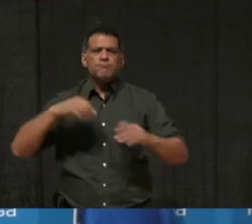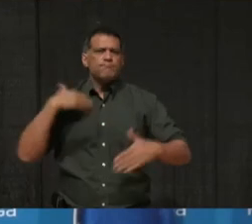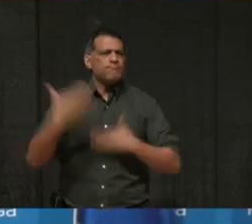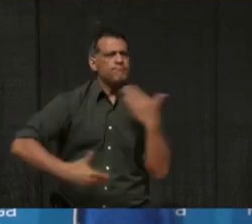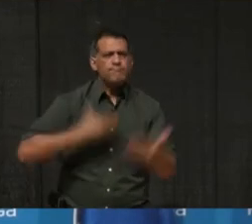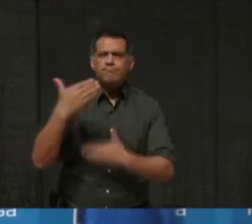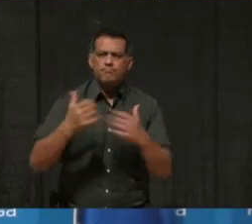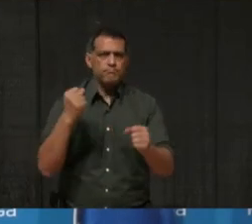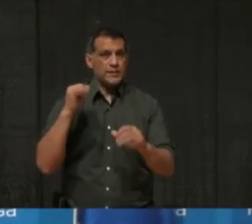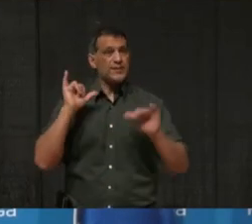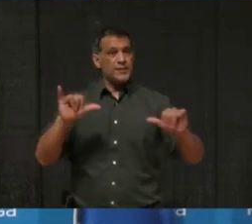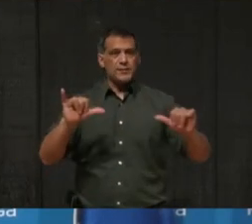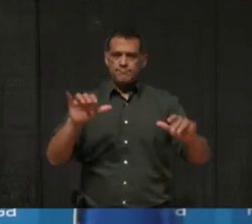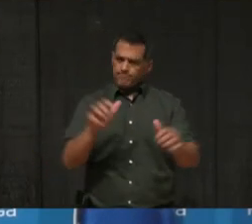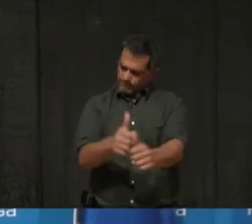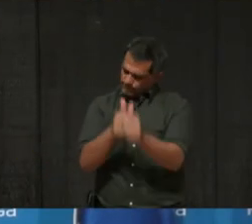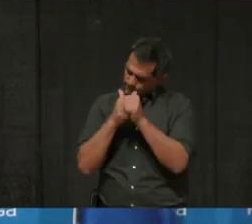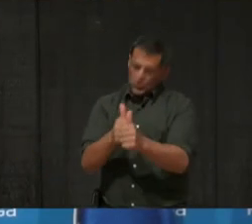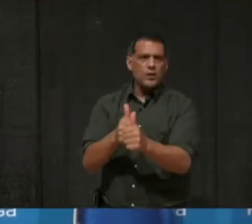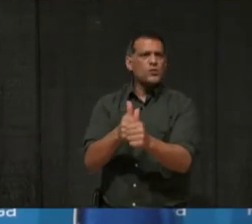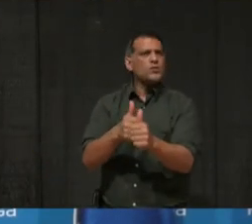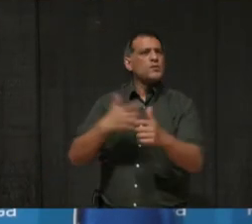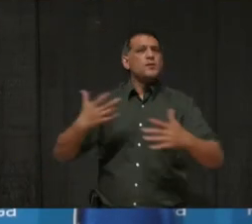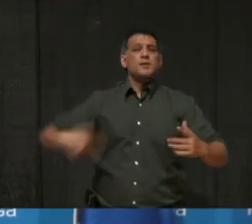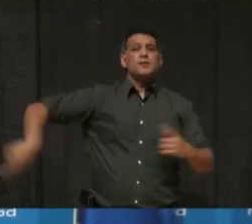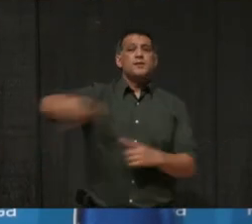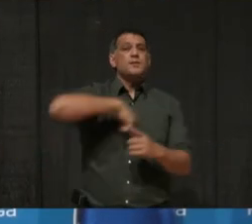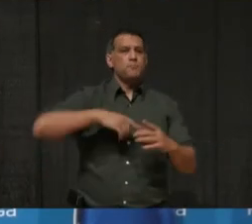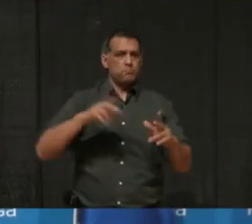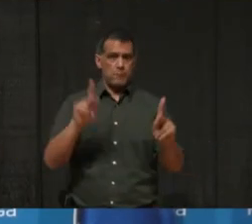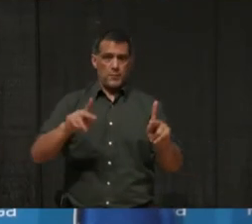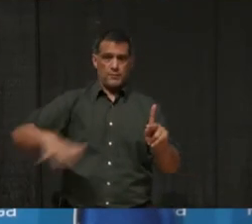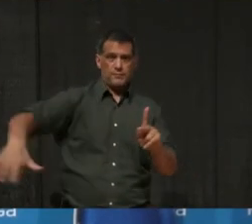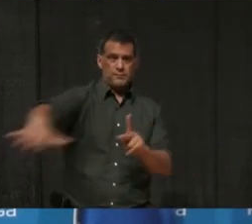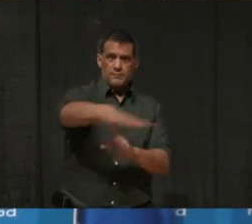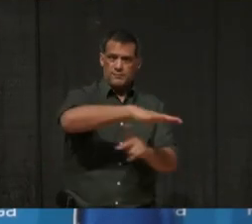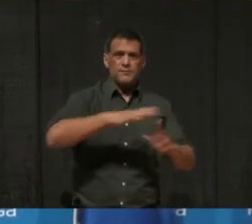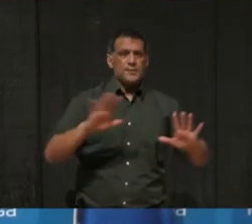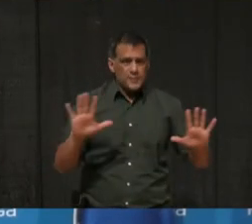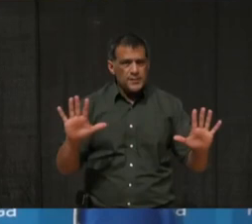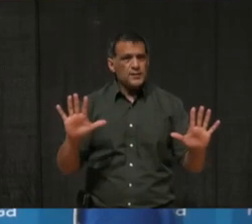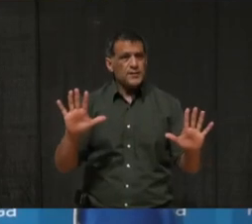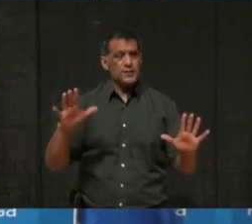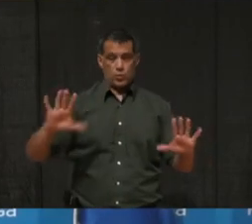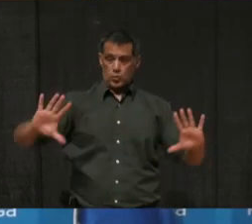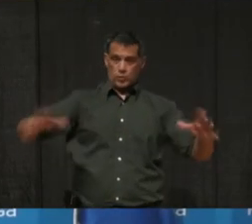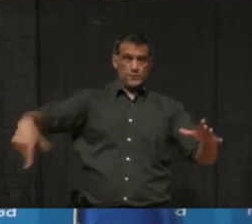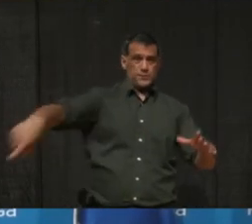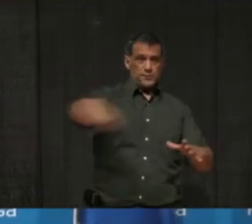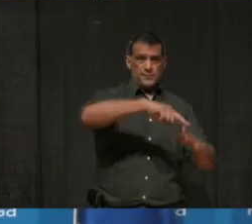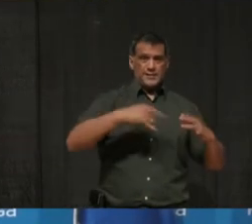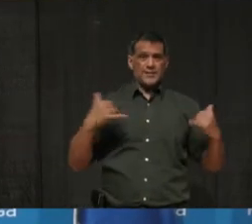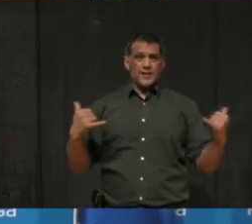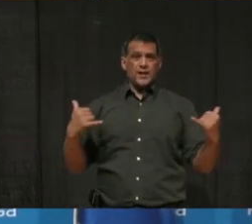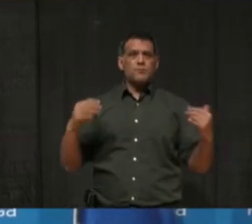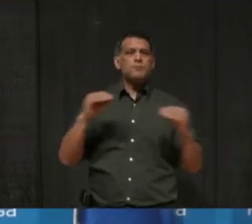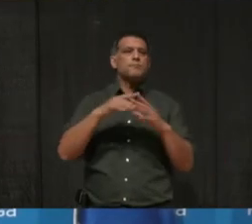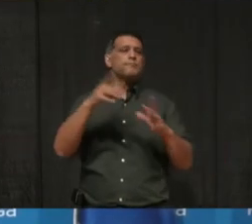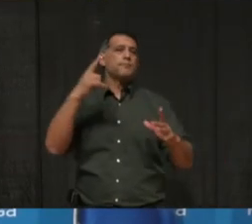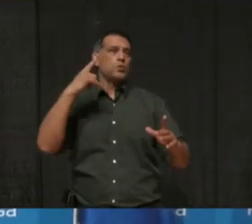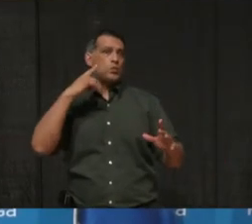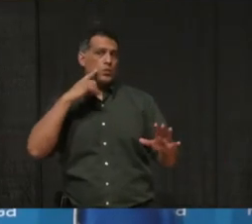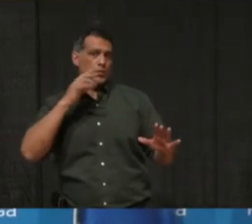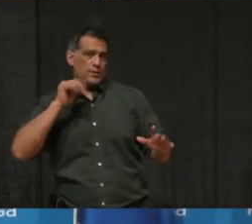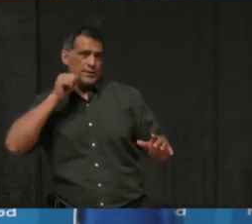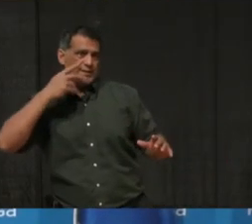continues to be a challenging time for the people of Mississauga. However, the actions we take today, tomorrow, and in the coming